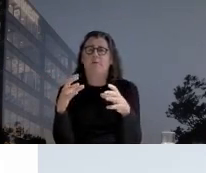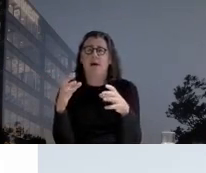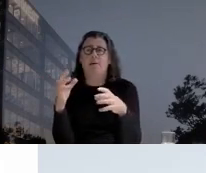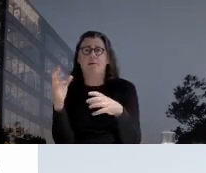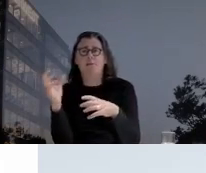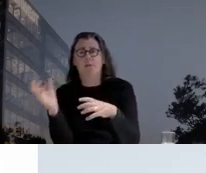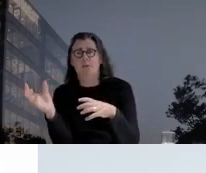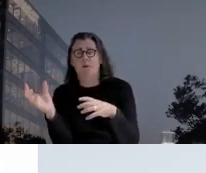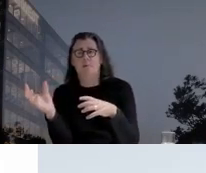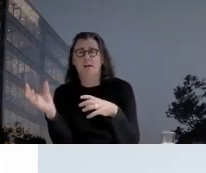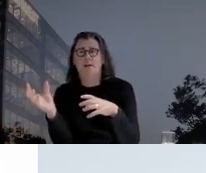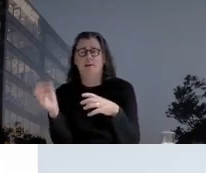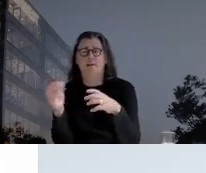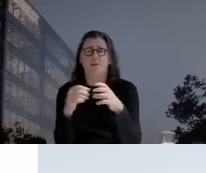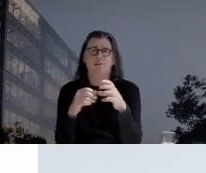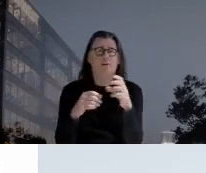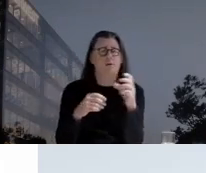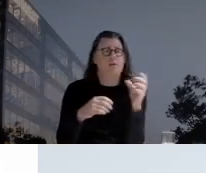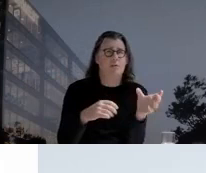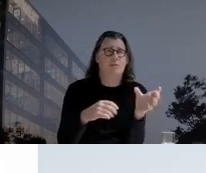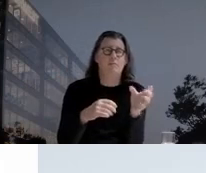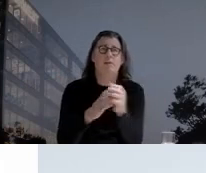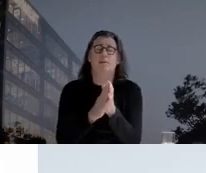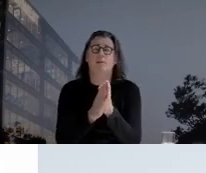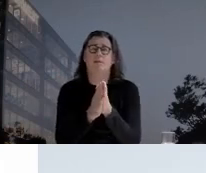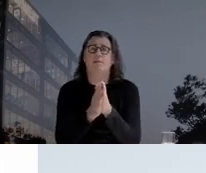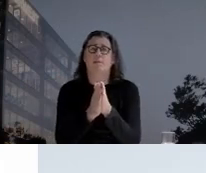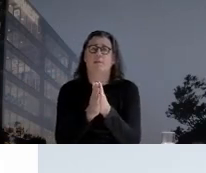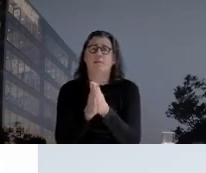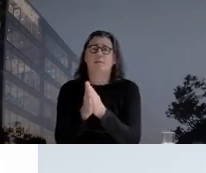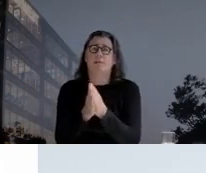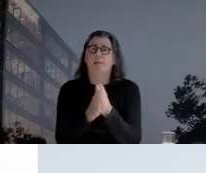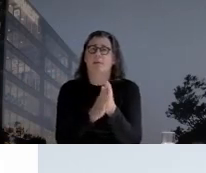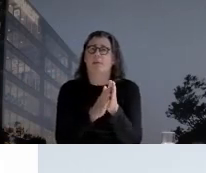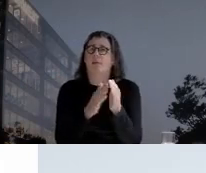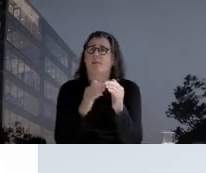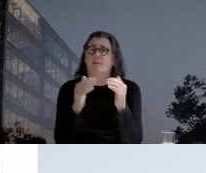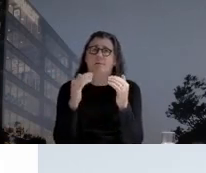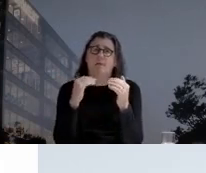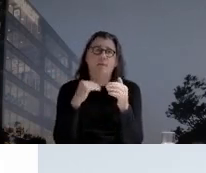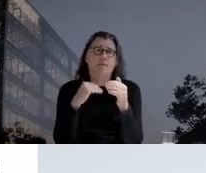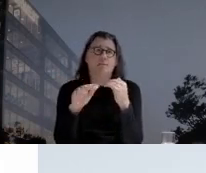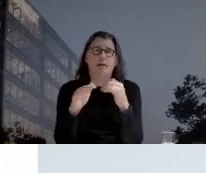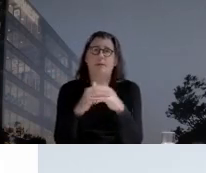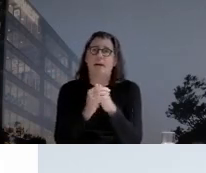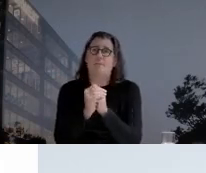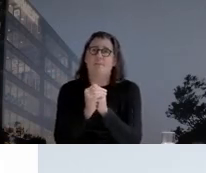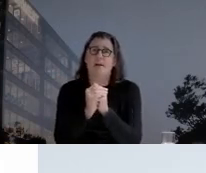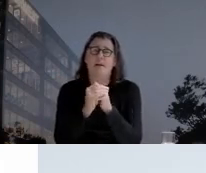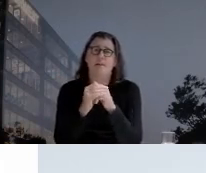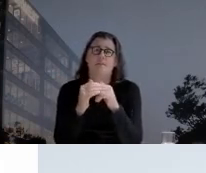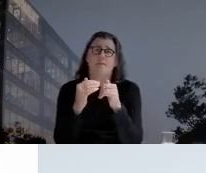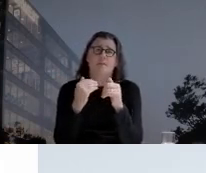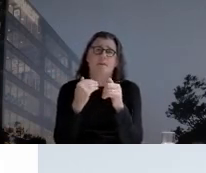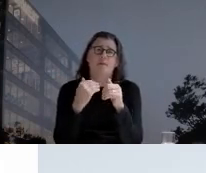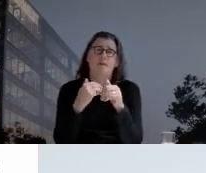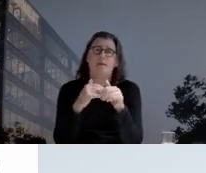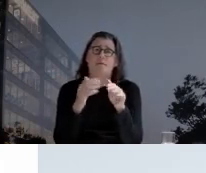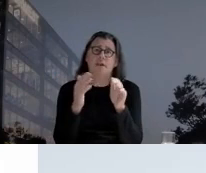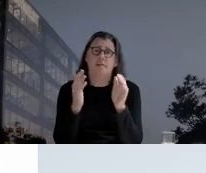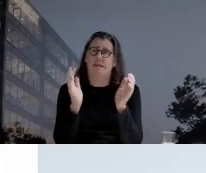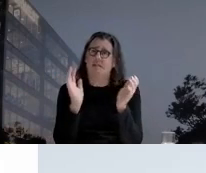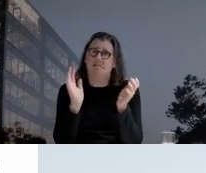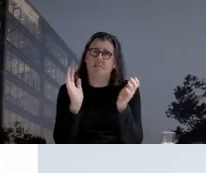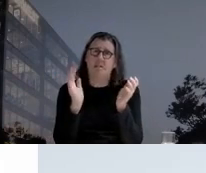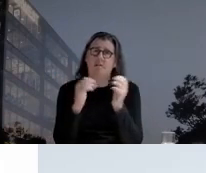carbon rather than just operating on its own or just embodied on its own. So remember, the building's 5.5-star neighbors, so